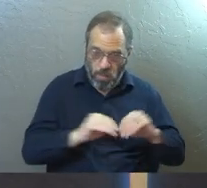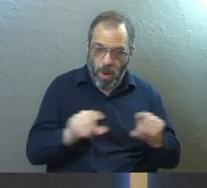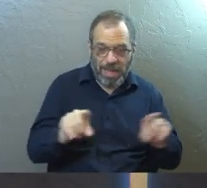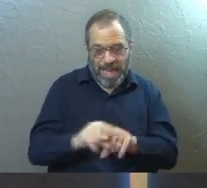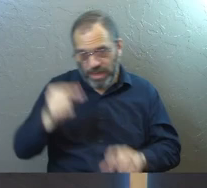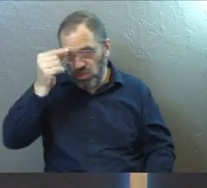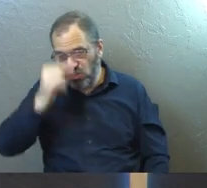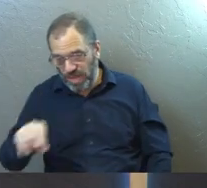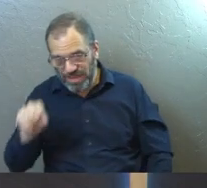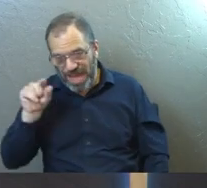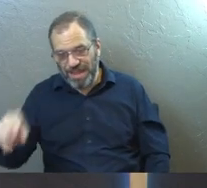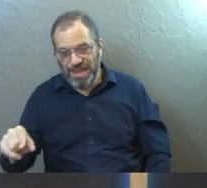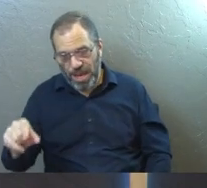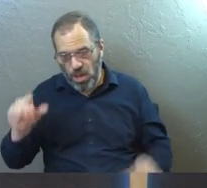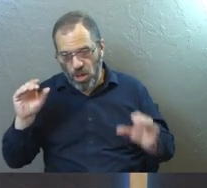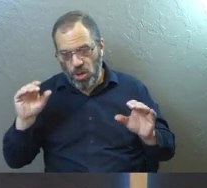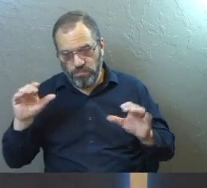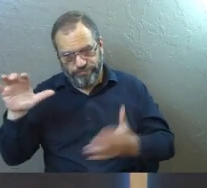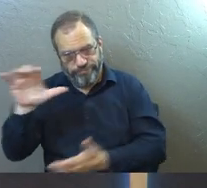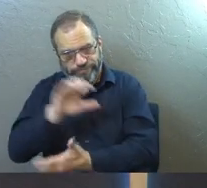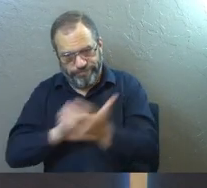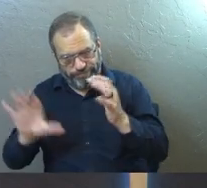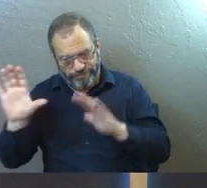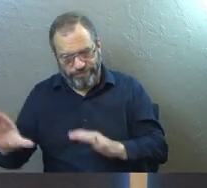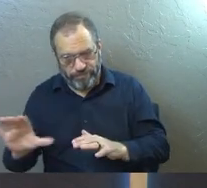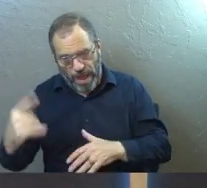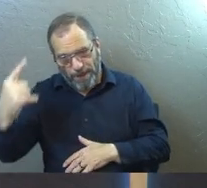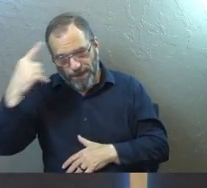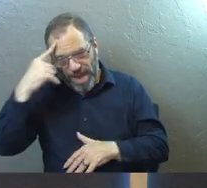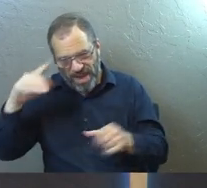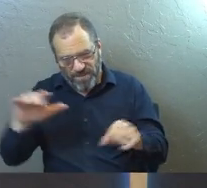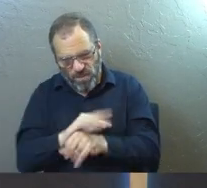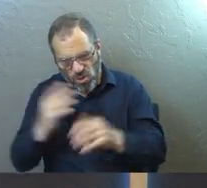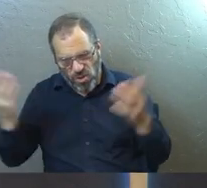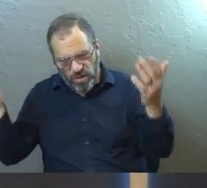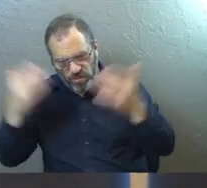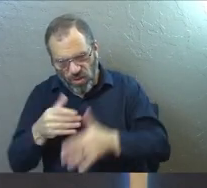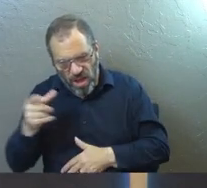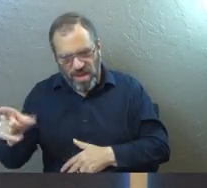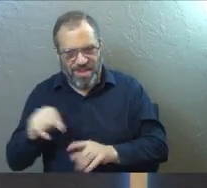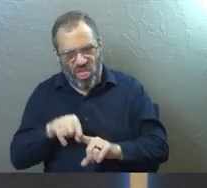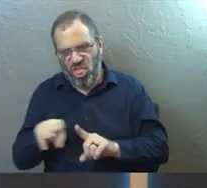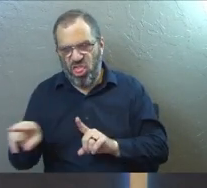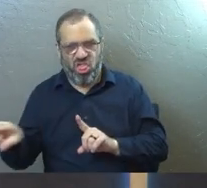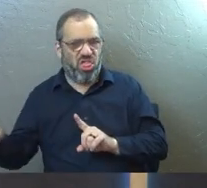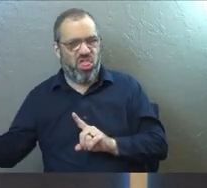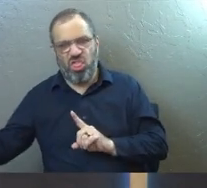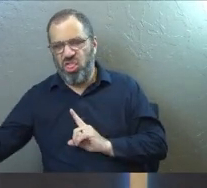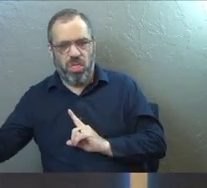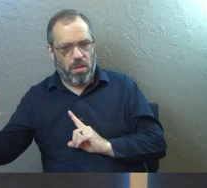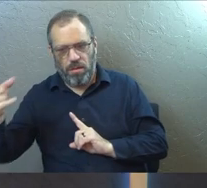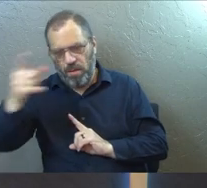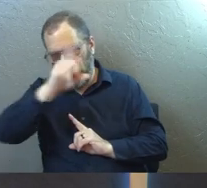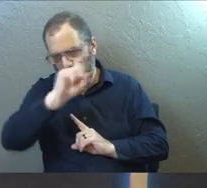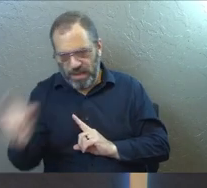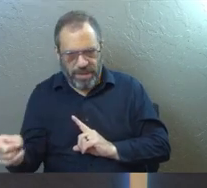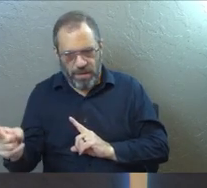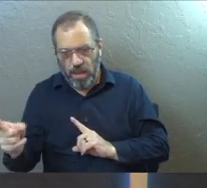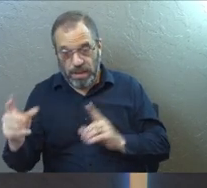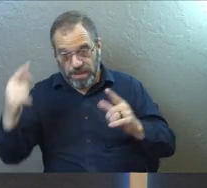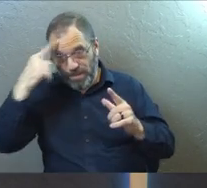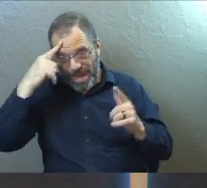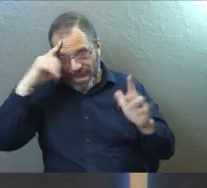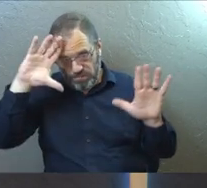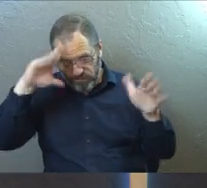the Gentiles do, for they are hopelessly confused. Their minds are full of darkness. They wander far from the life God gives because they have closed